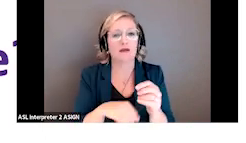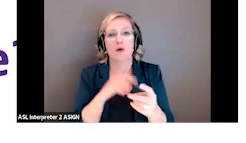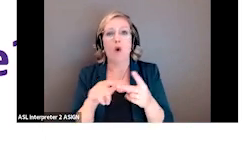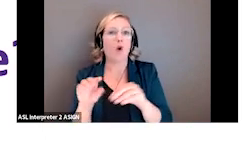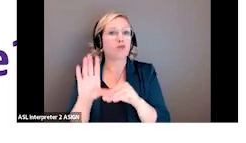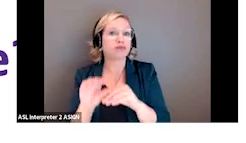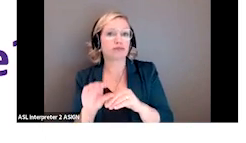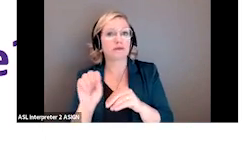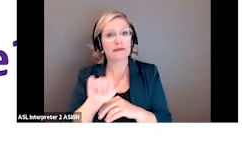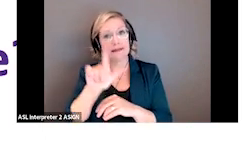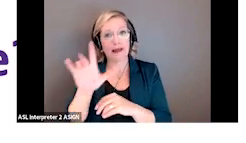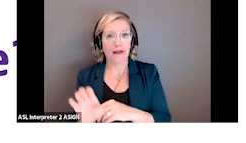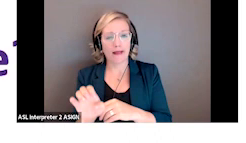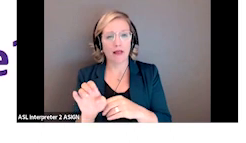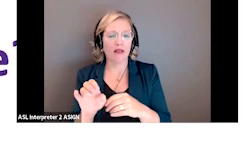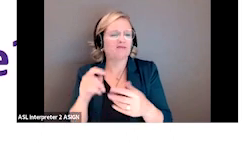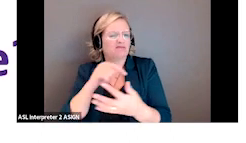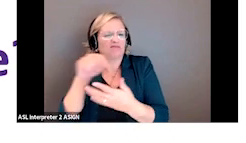on in the channel.